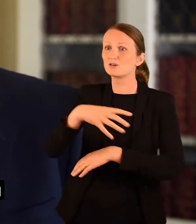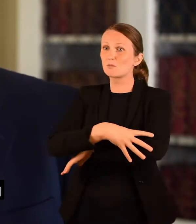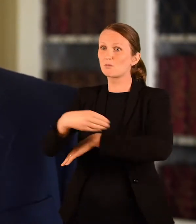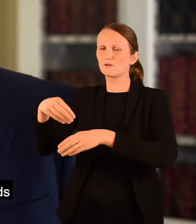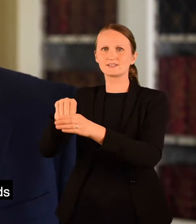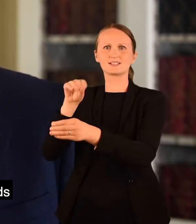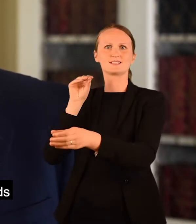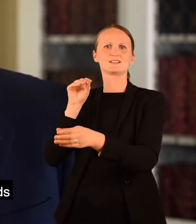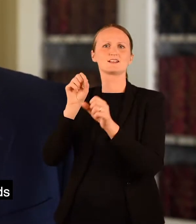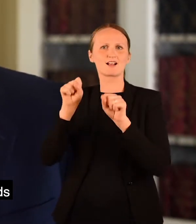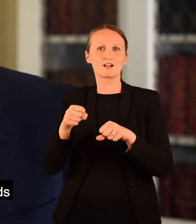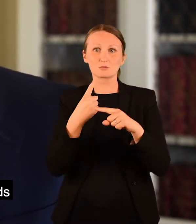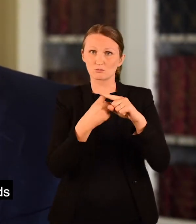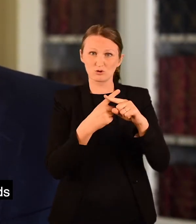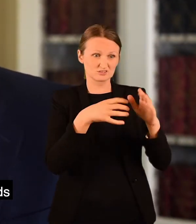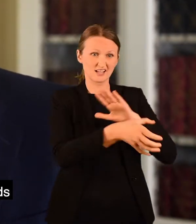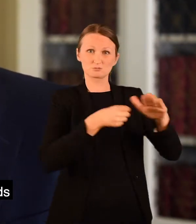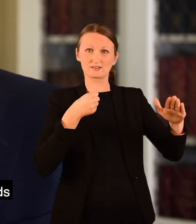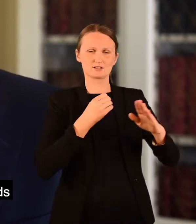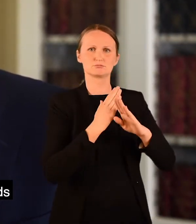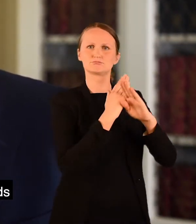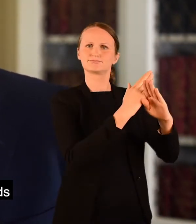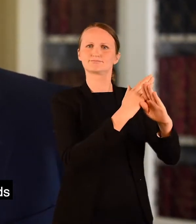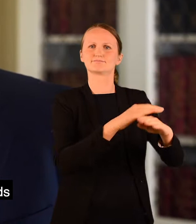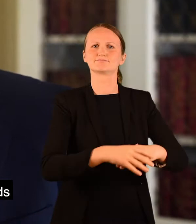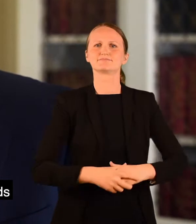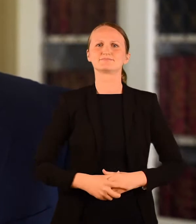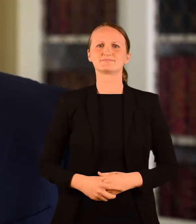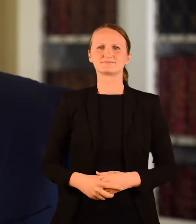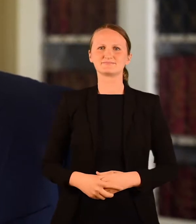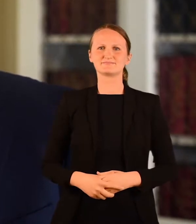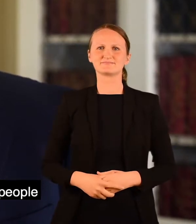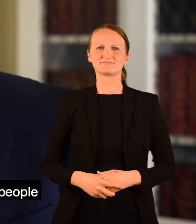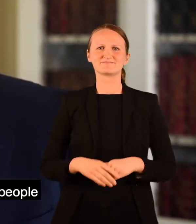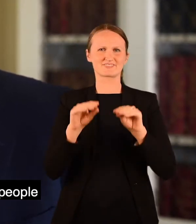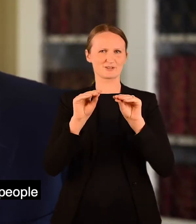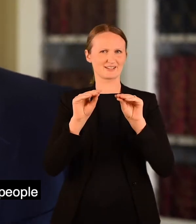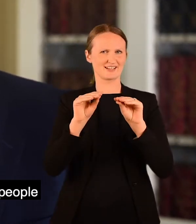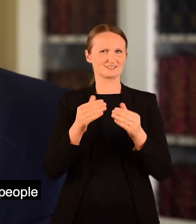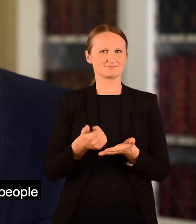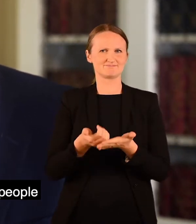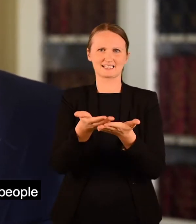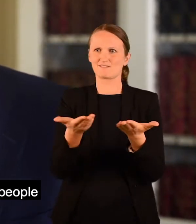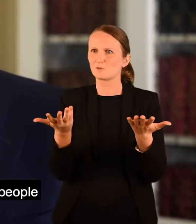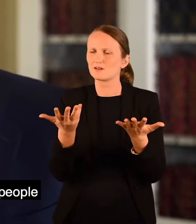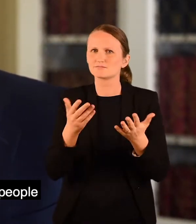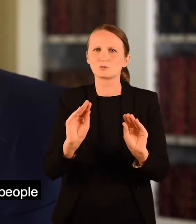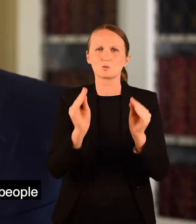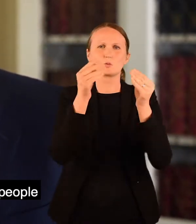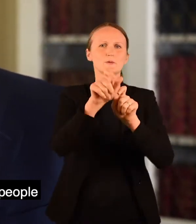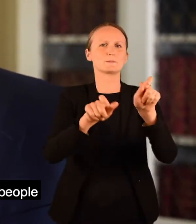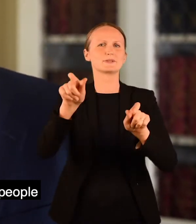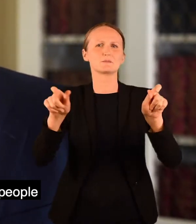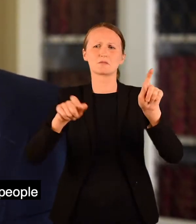grinding poverty and to avoid the very worst kinds of exploitation. And it's education that helps